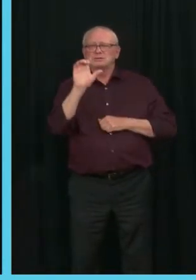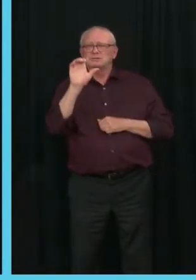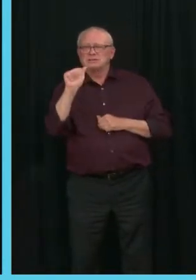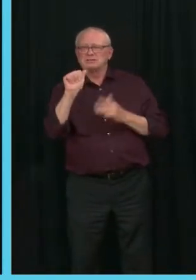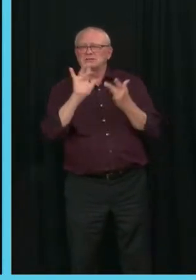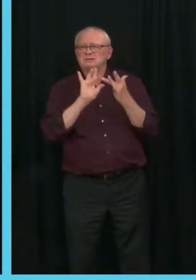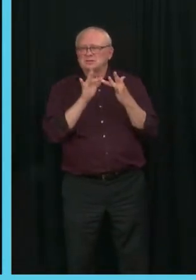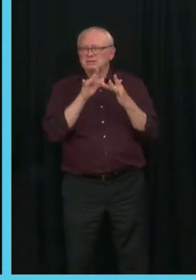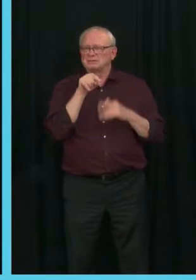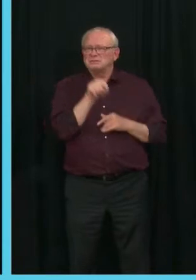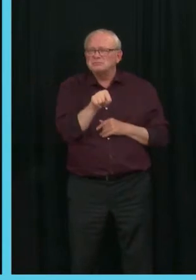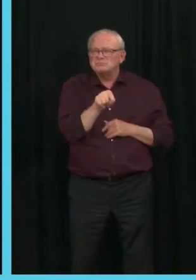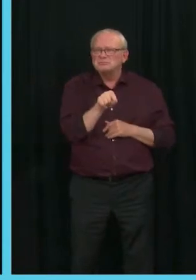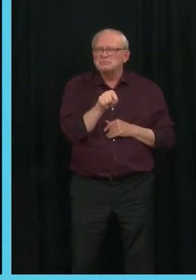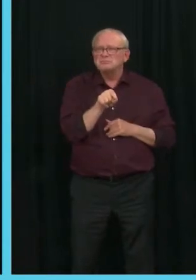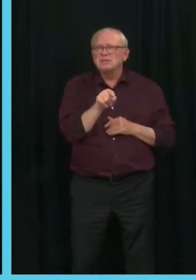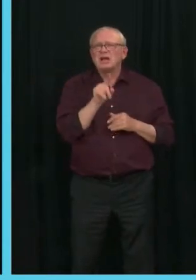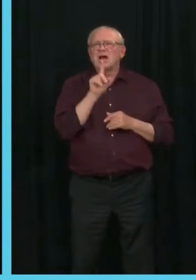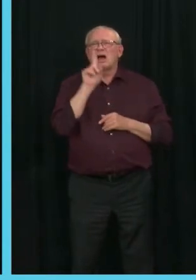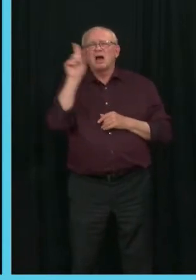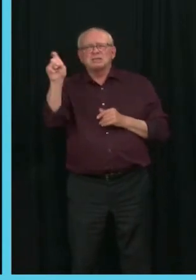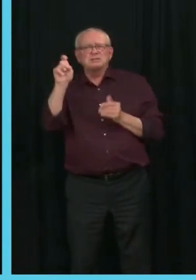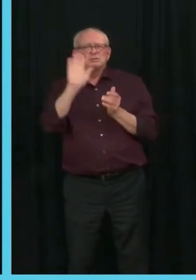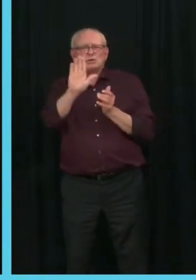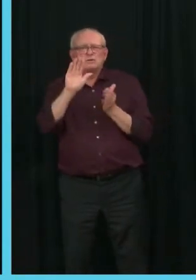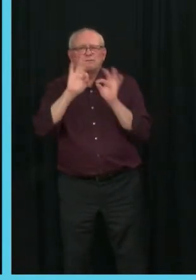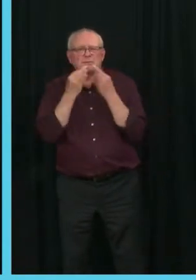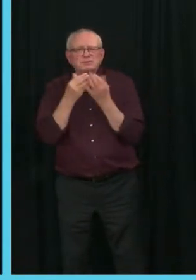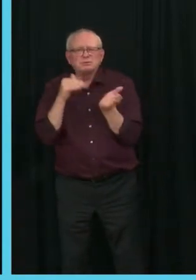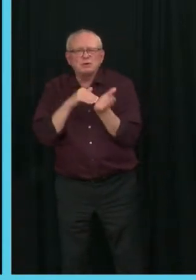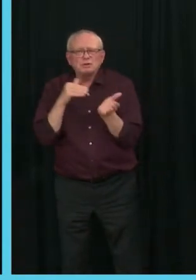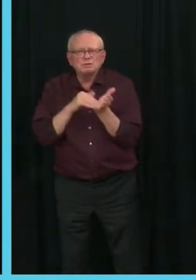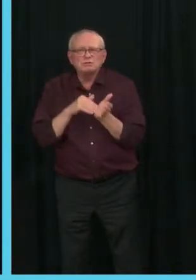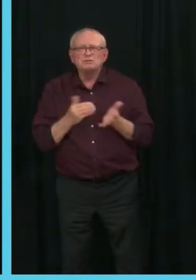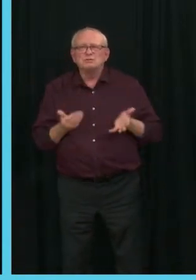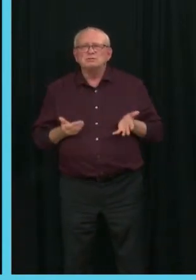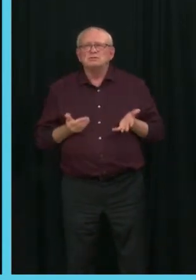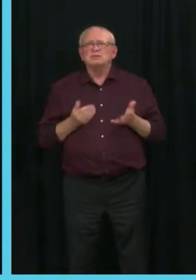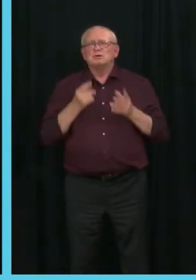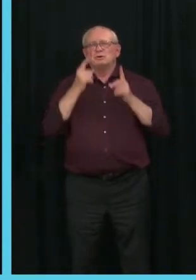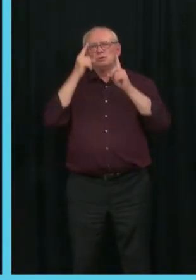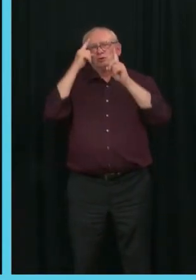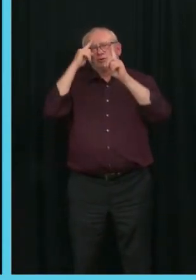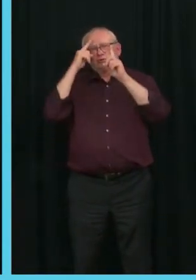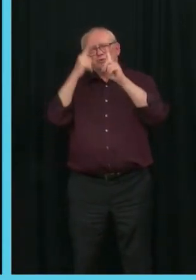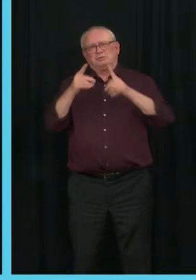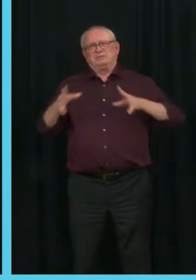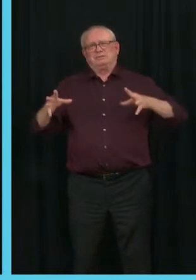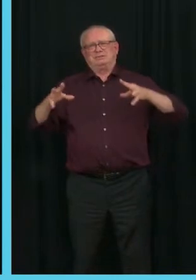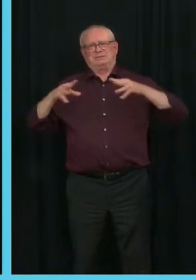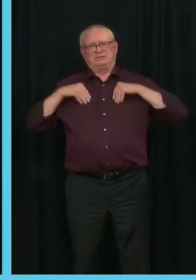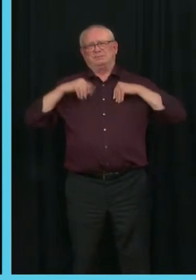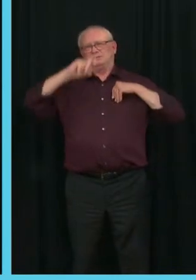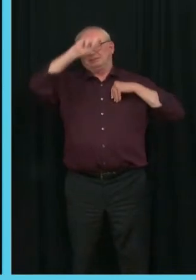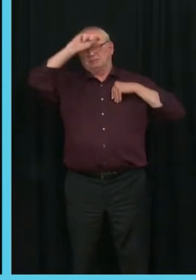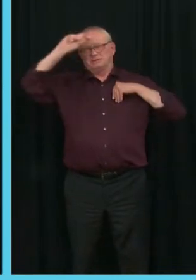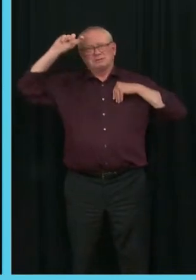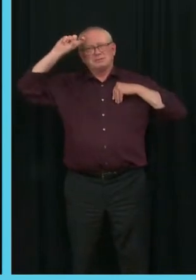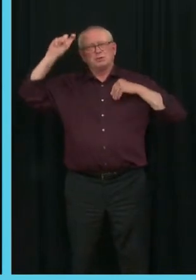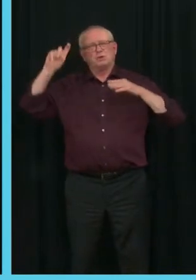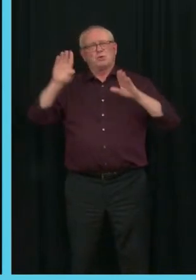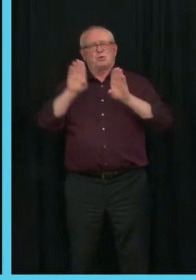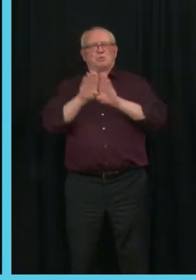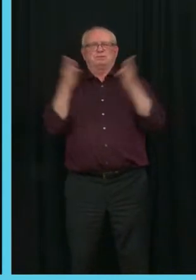we can all move forward this summer and put the worst of the pandemic behind us. Thank you, and I'll now invite Dr. Hinshaw to provide today's numbers. Dr.